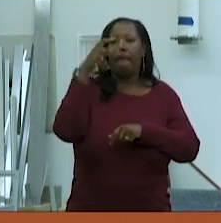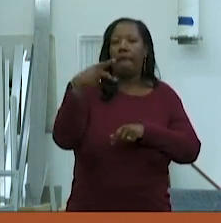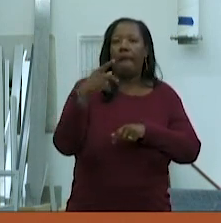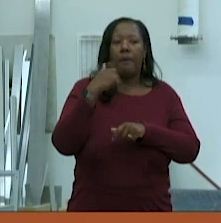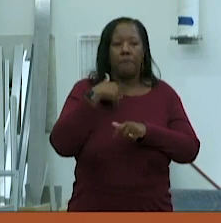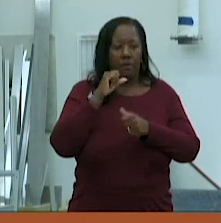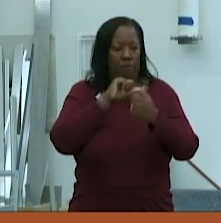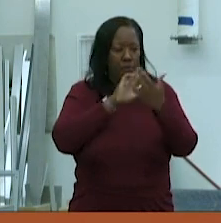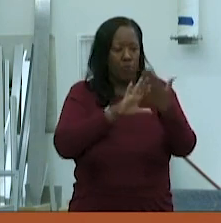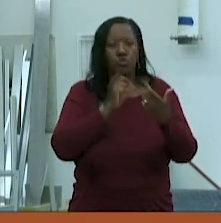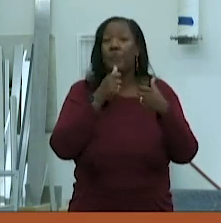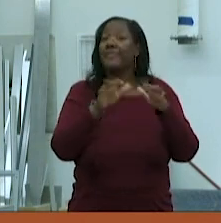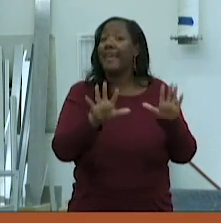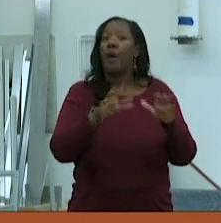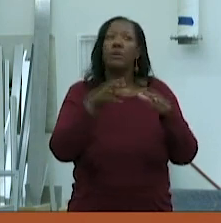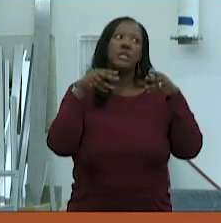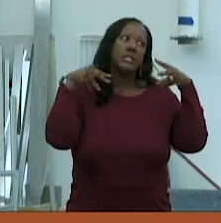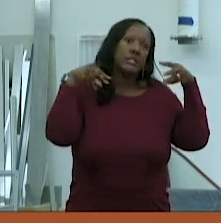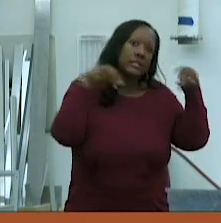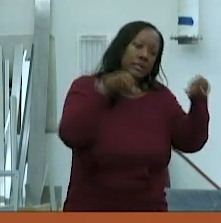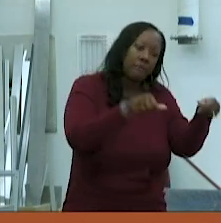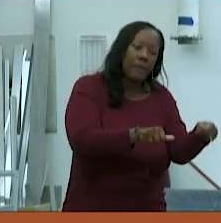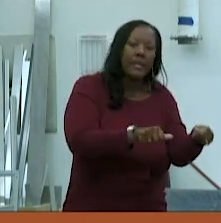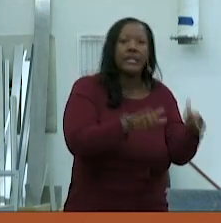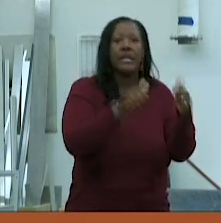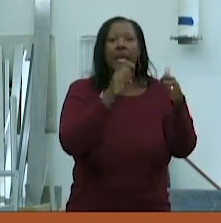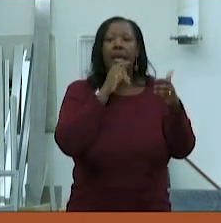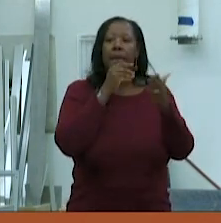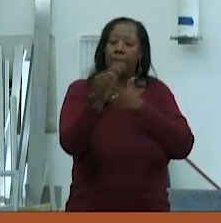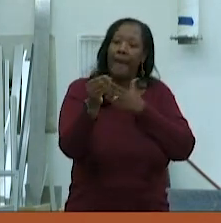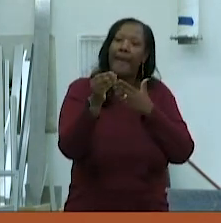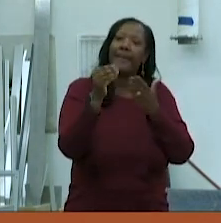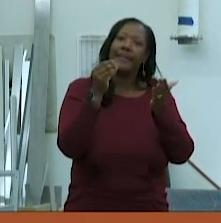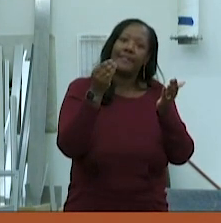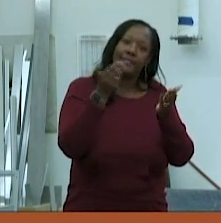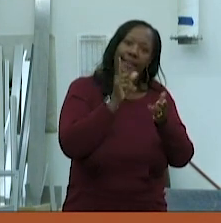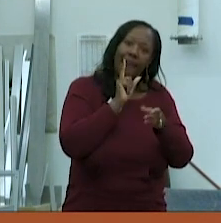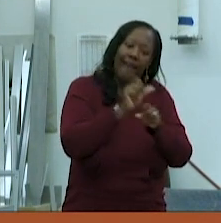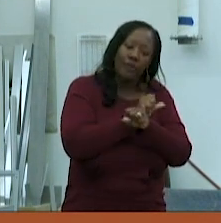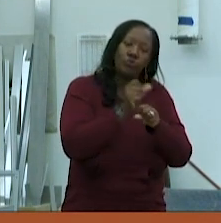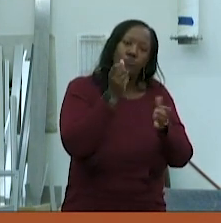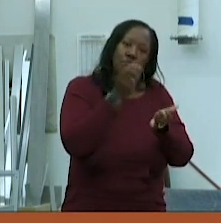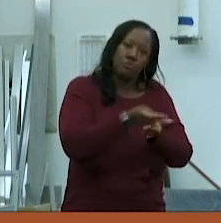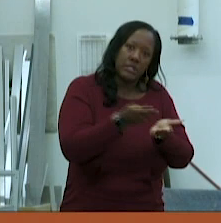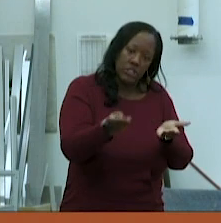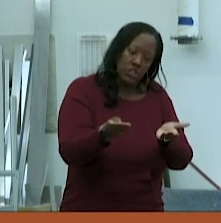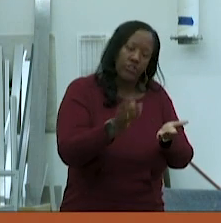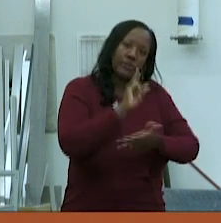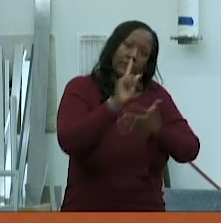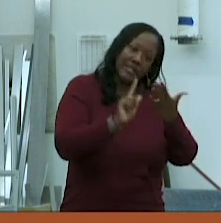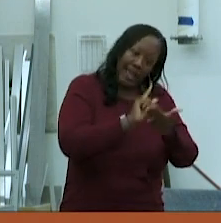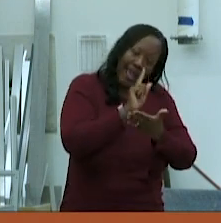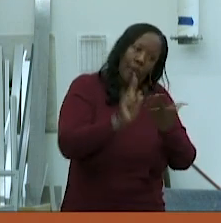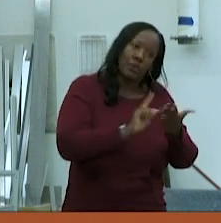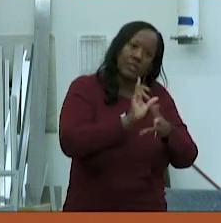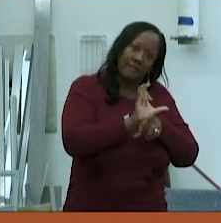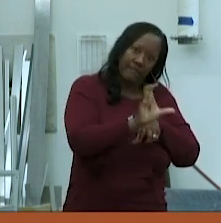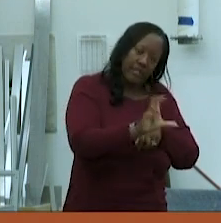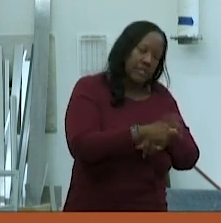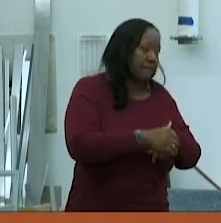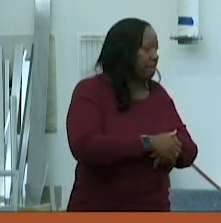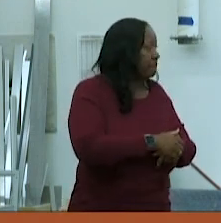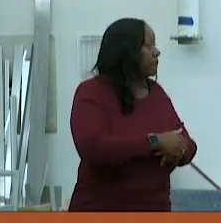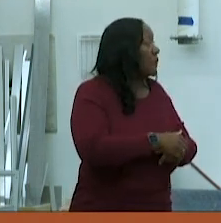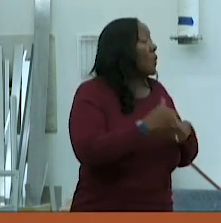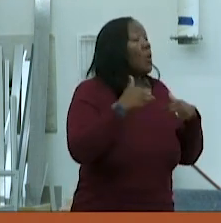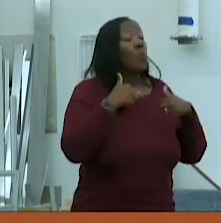spend a ton of money with, you know, the actual materials and the hours spent in that. So one of the things we do here a lot is